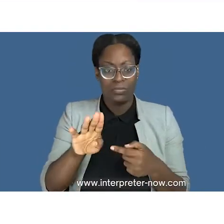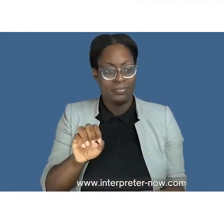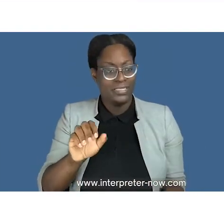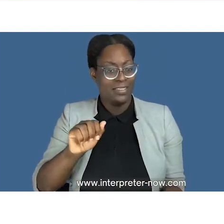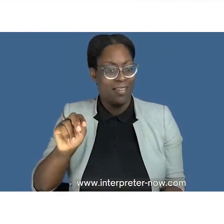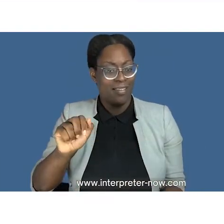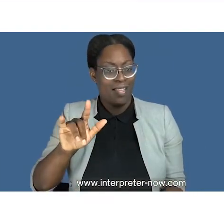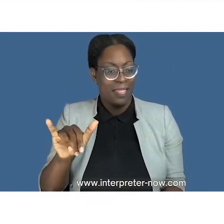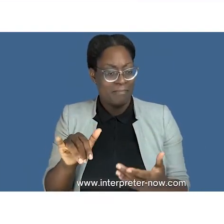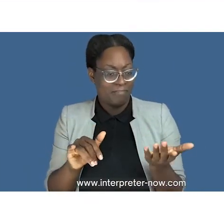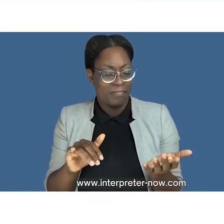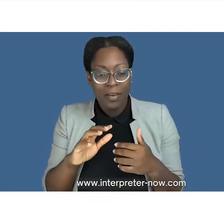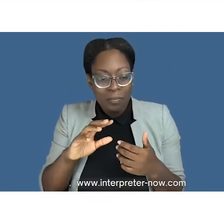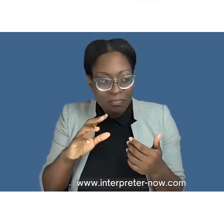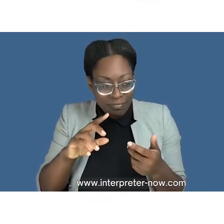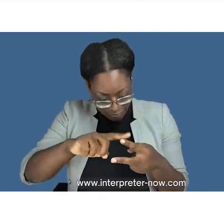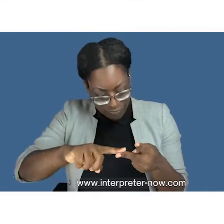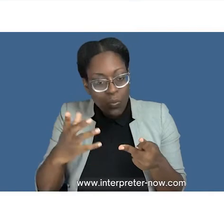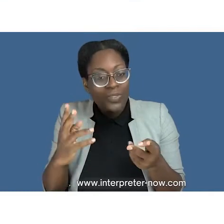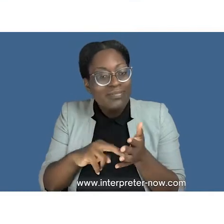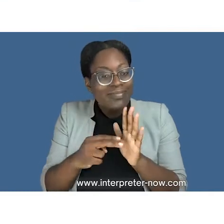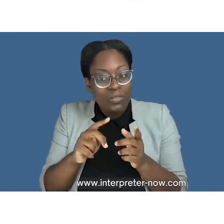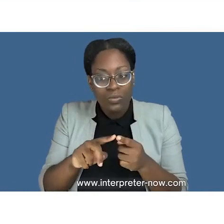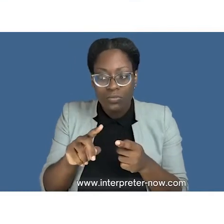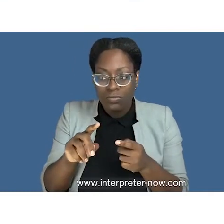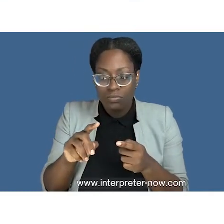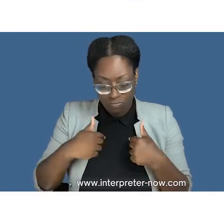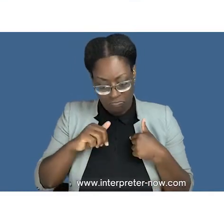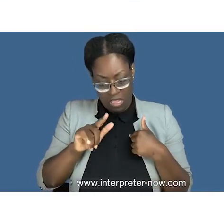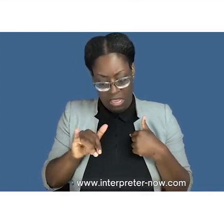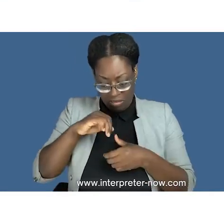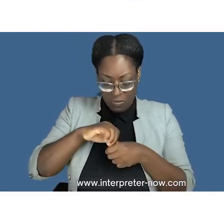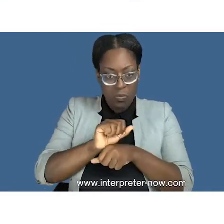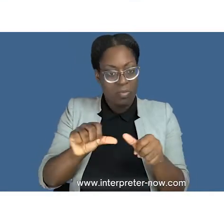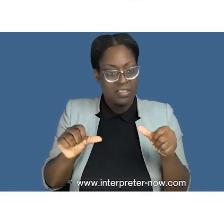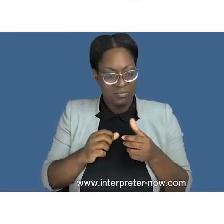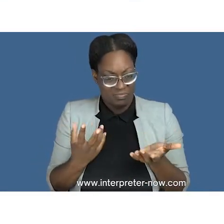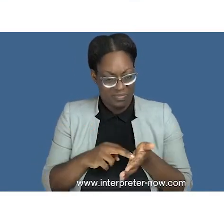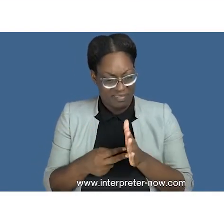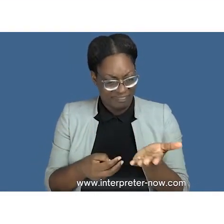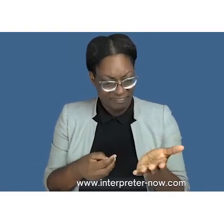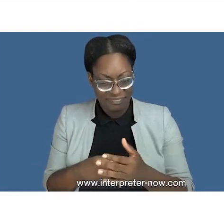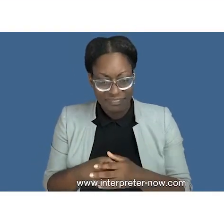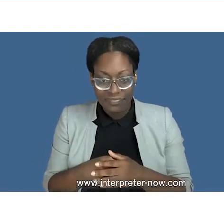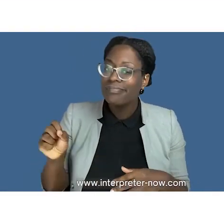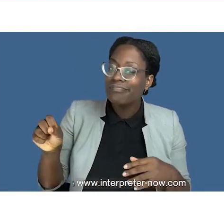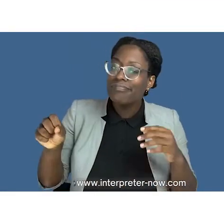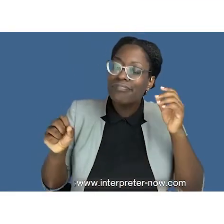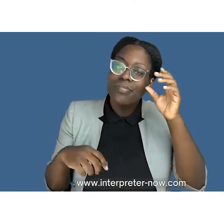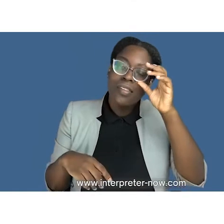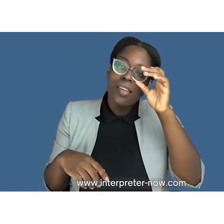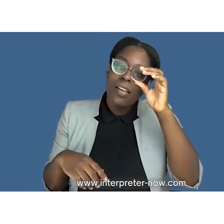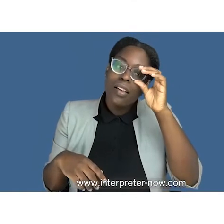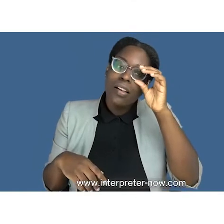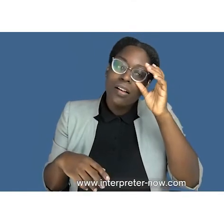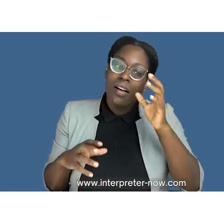to Be an Ally, and just basic, what it means to be an ally at the workplace? We had been working on diversity, equity, and